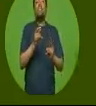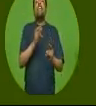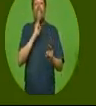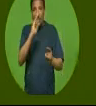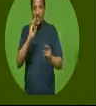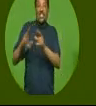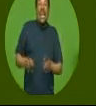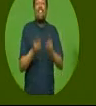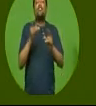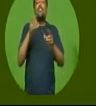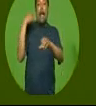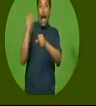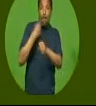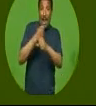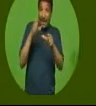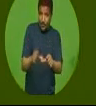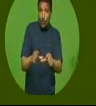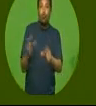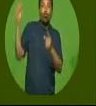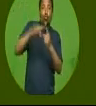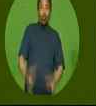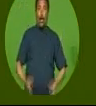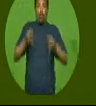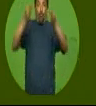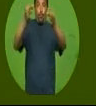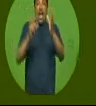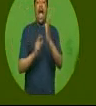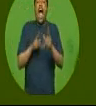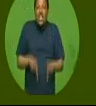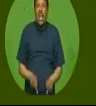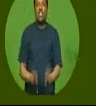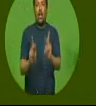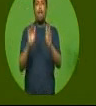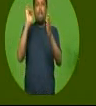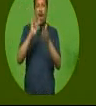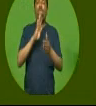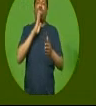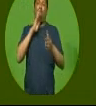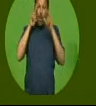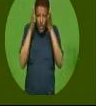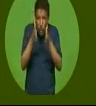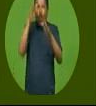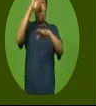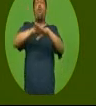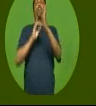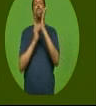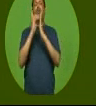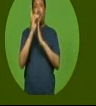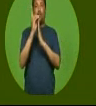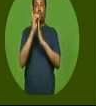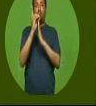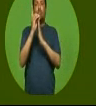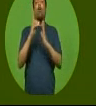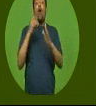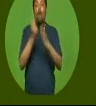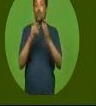is a strategy applied to transform agriculture by focusing on the development of small-scale